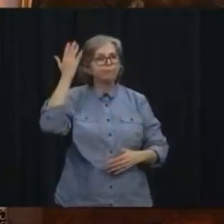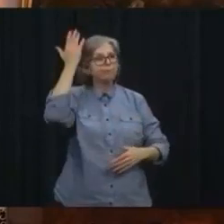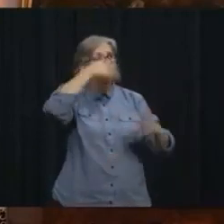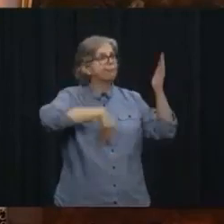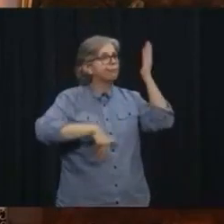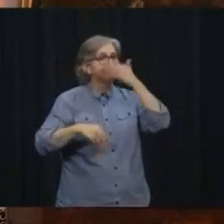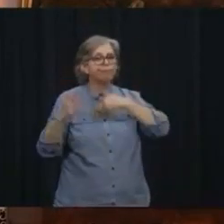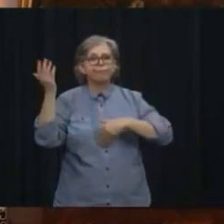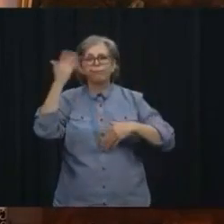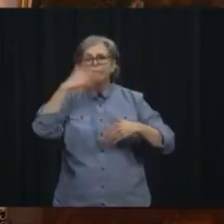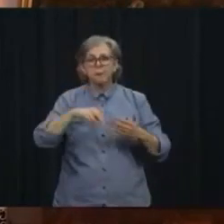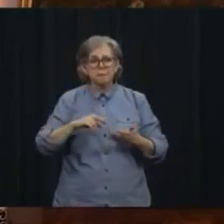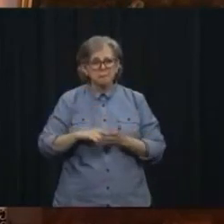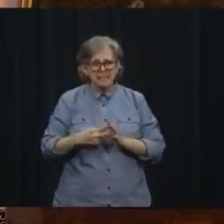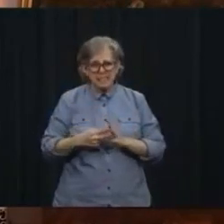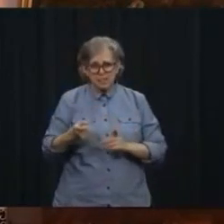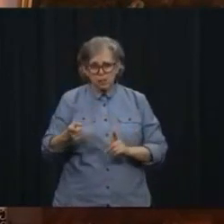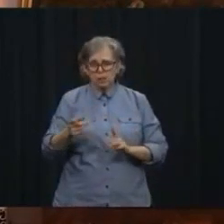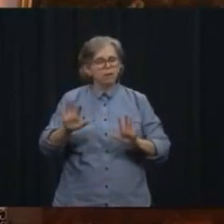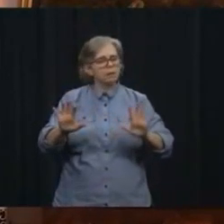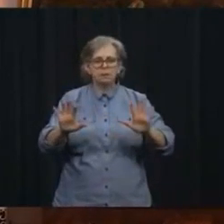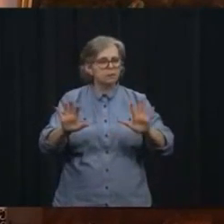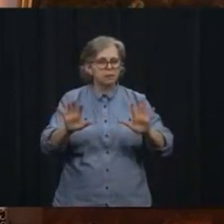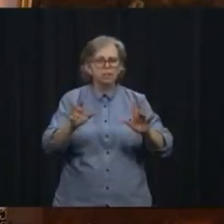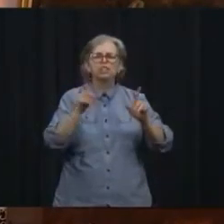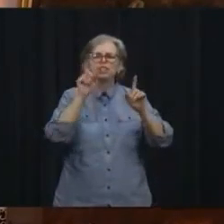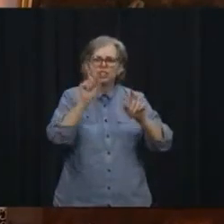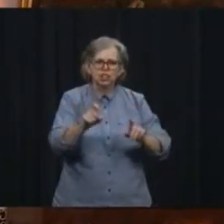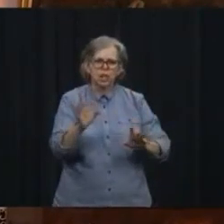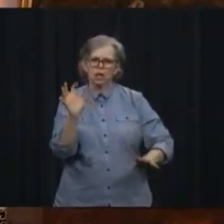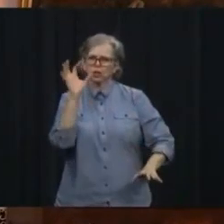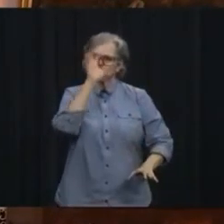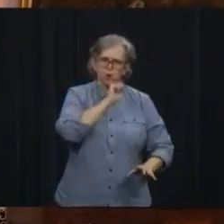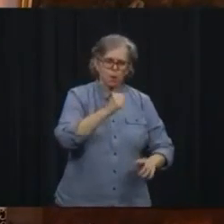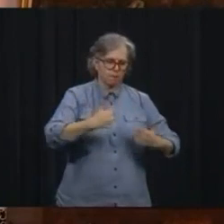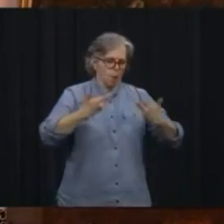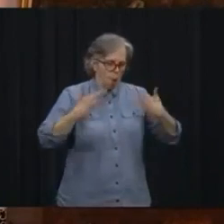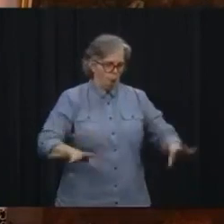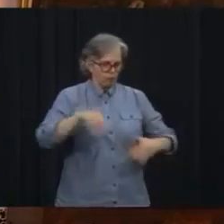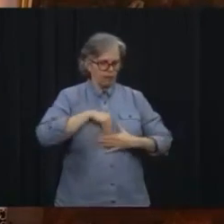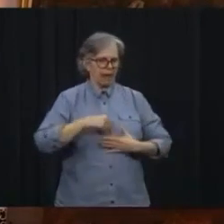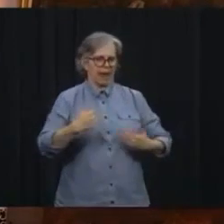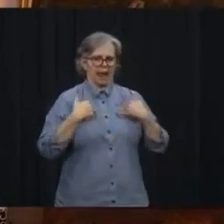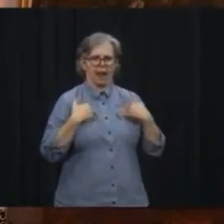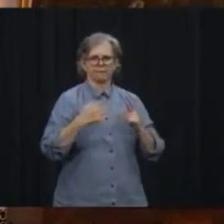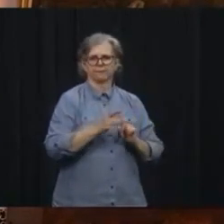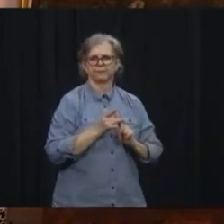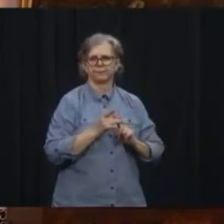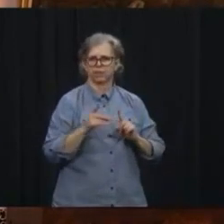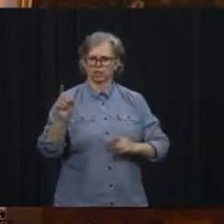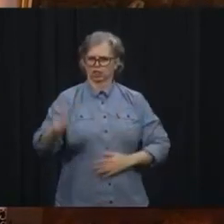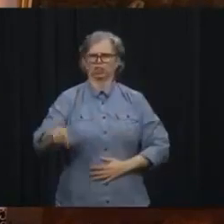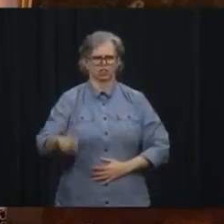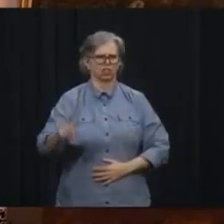another. This is a silent invader. It's a silent invader because many times people do